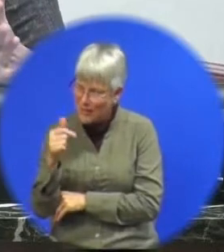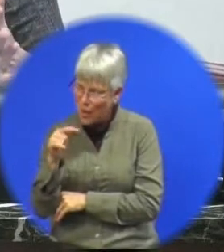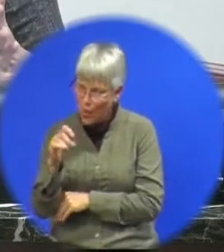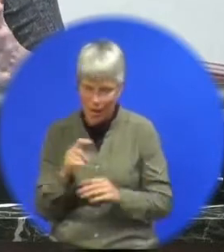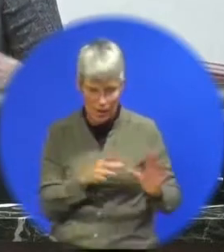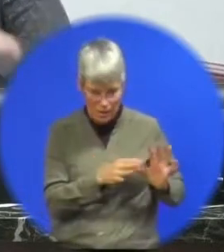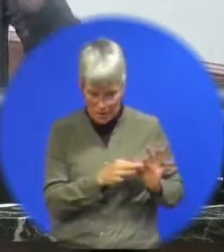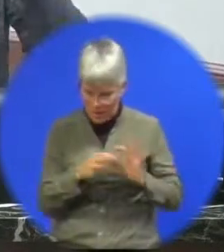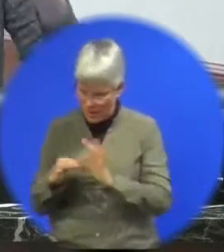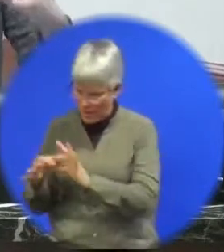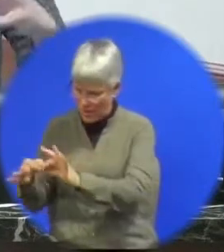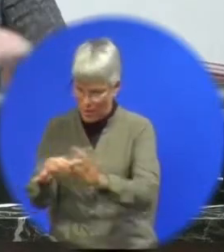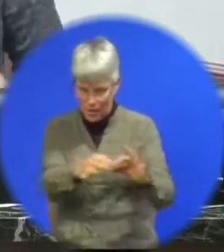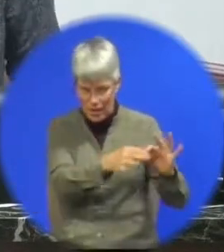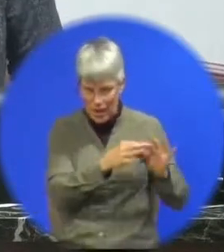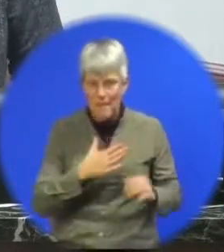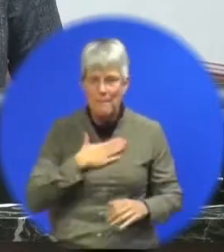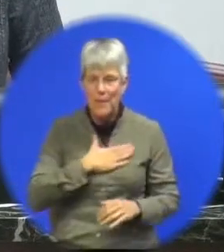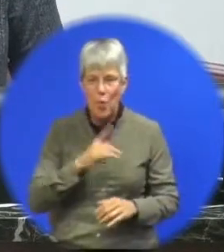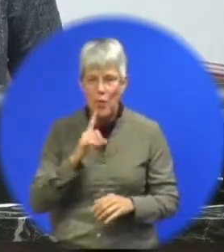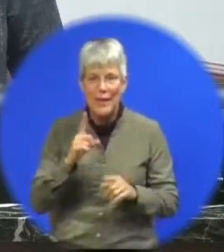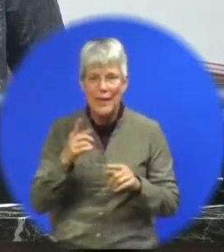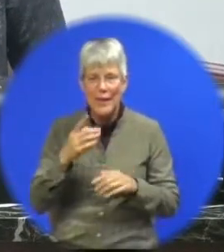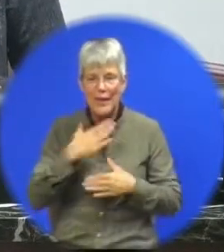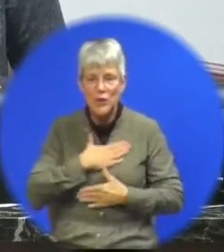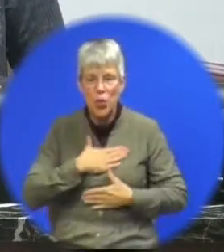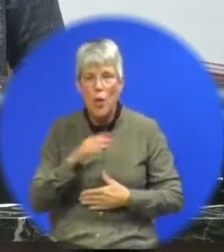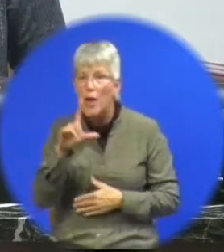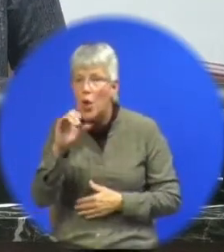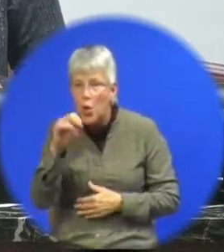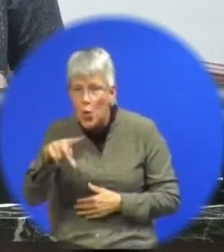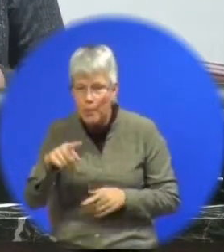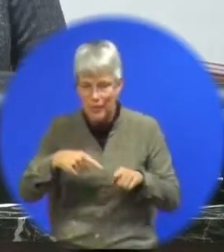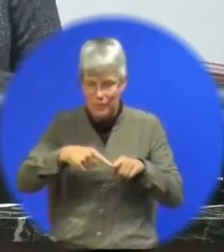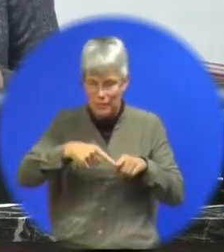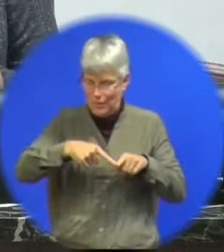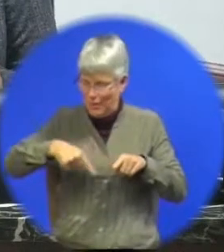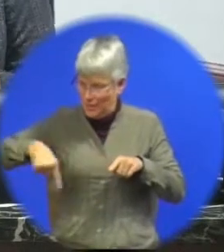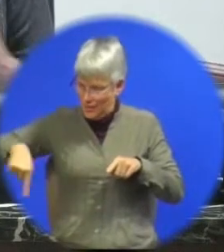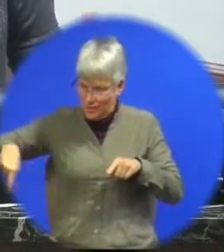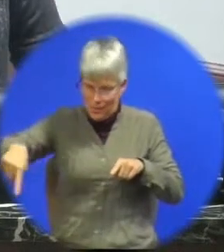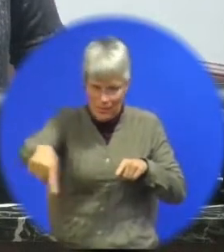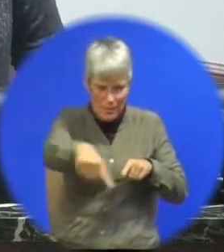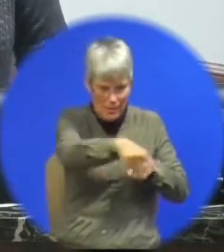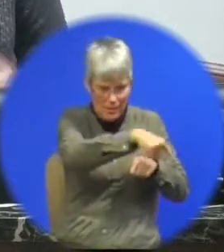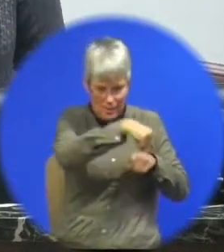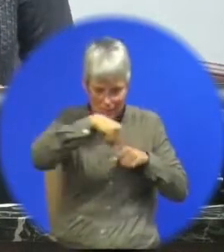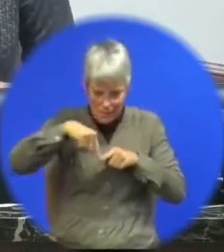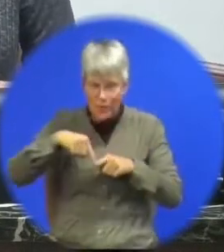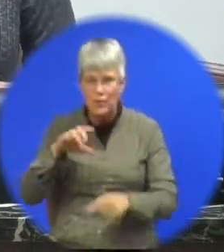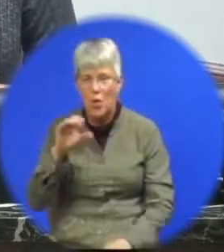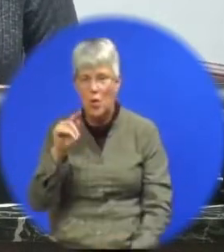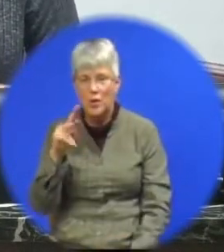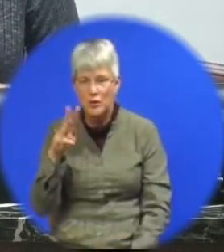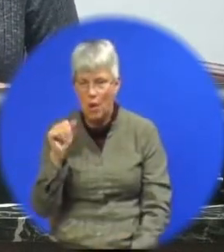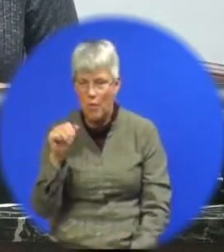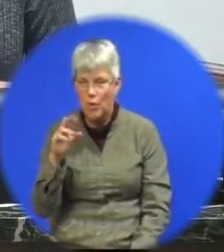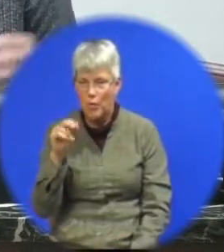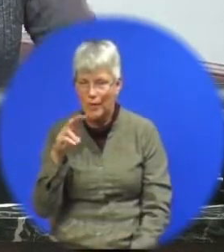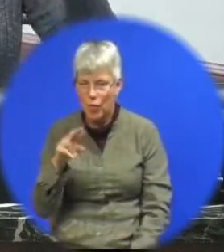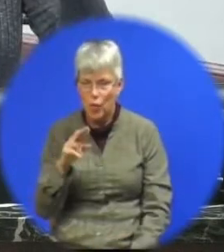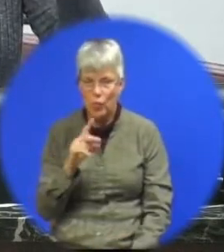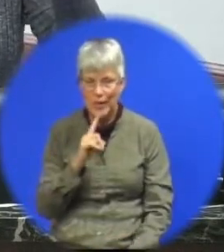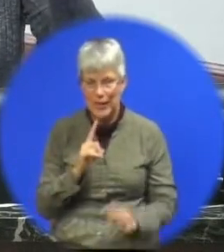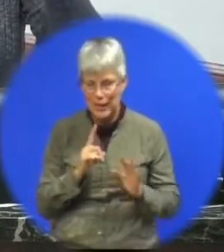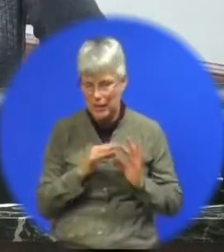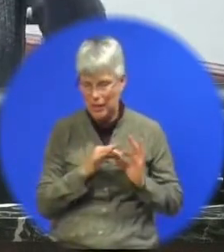for loop trails, so it's going to be connected all together. So really you can think of the Catawba River Trail as an extension of the Fauna Flora State Trail,